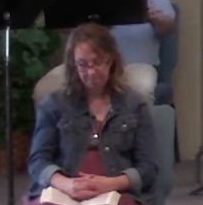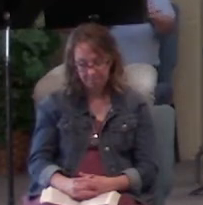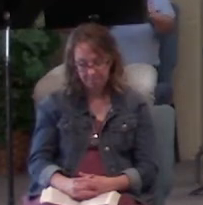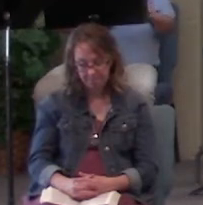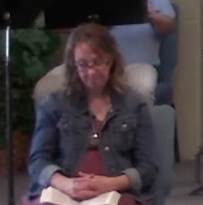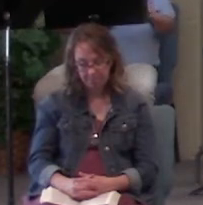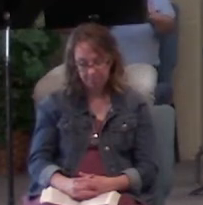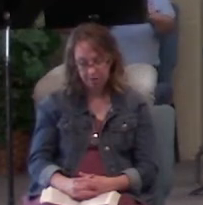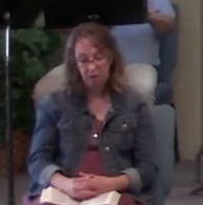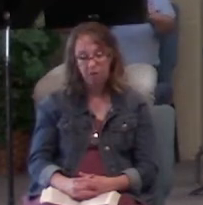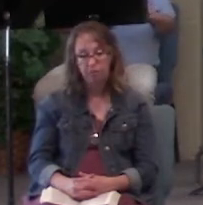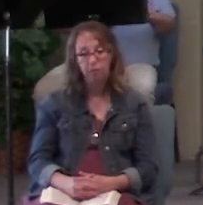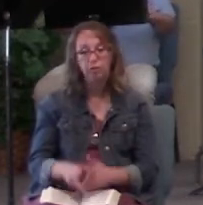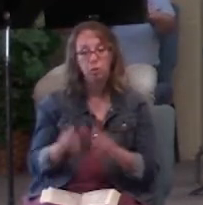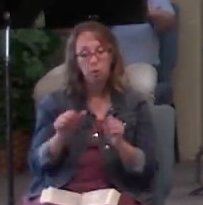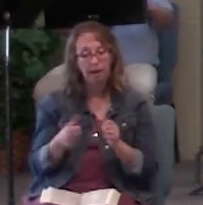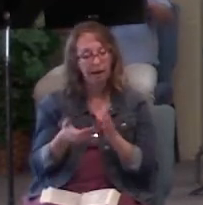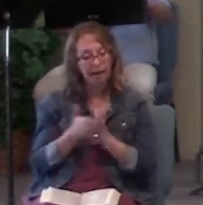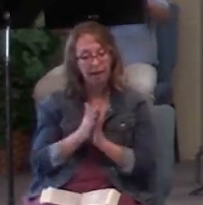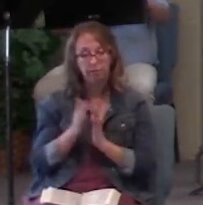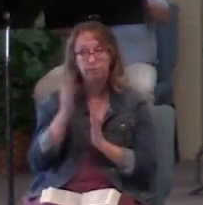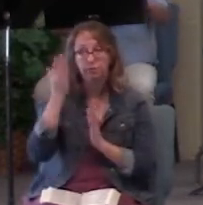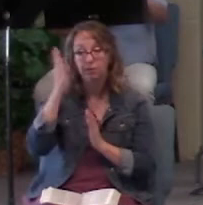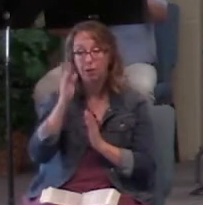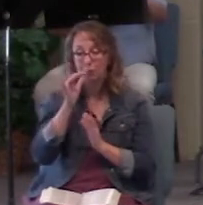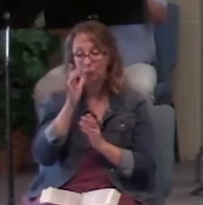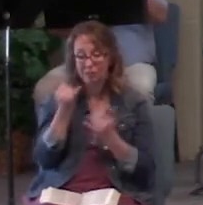You can ask him this morning to forgive you of your sin.